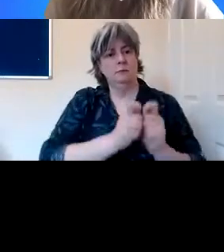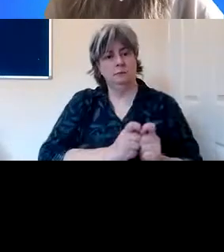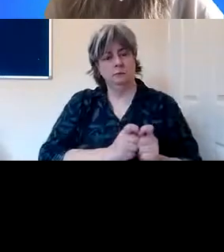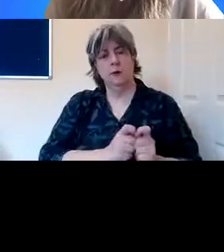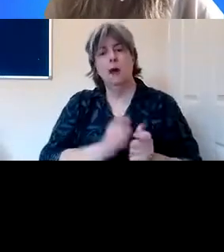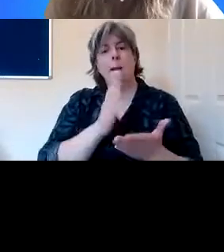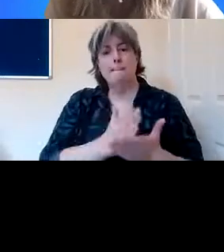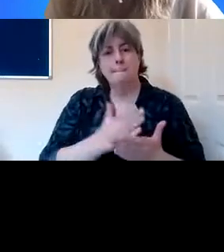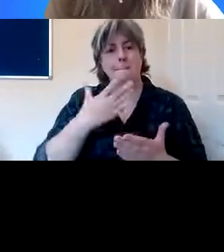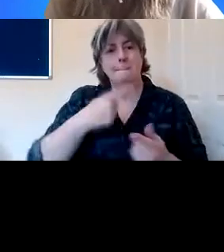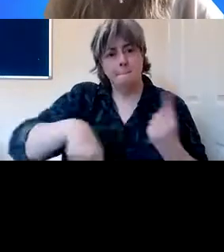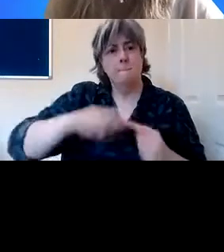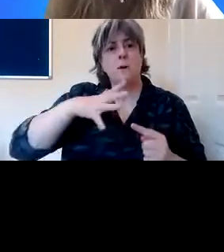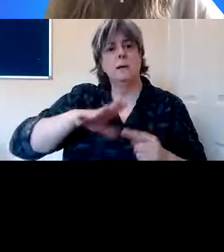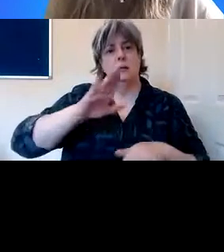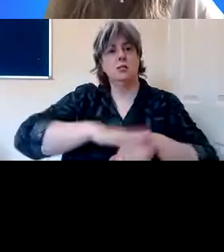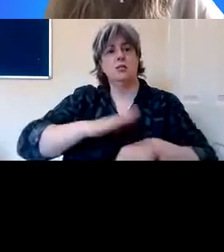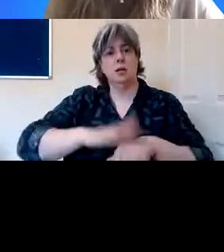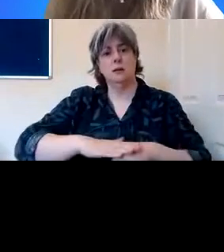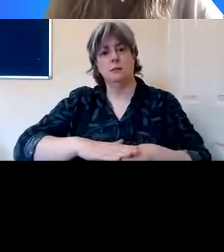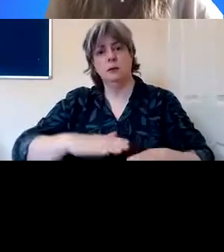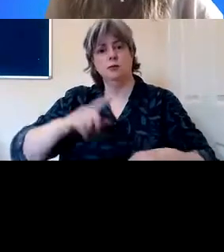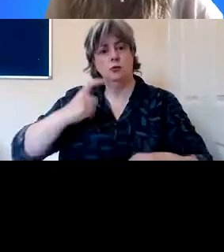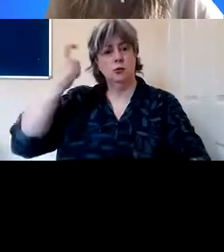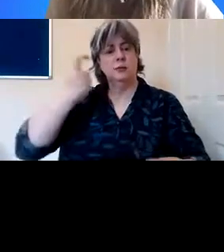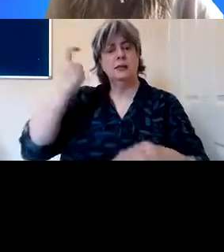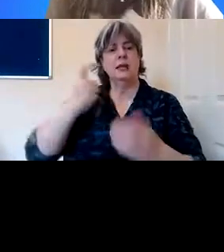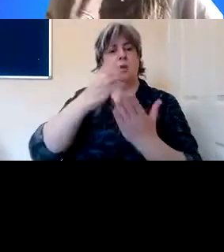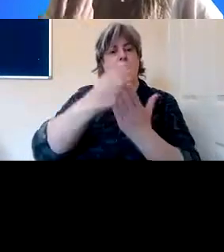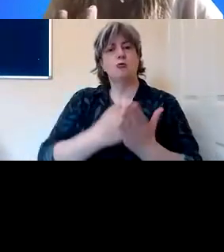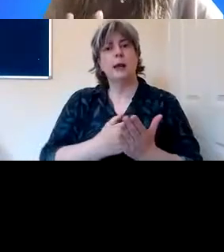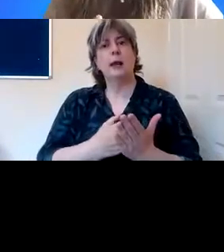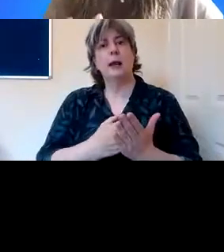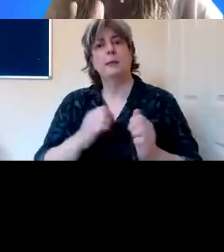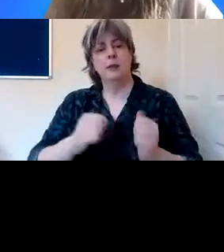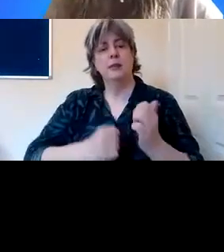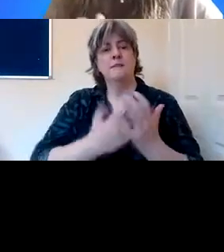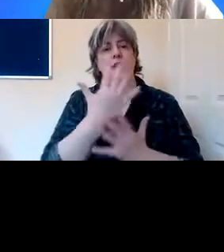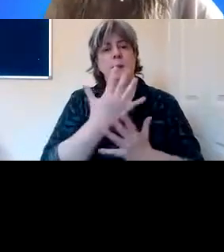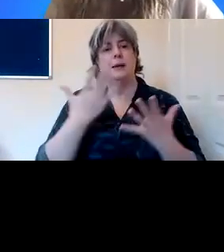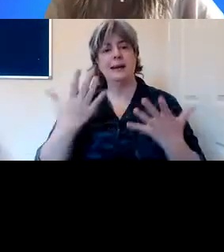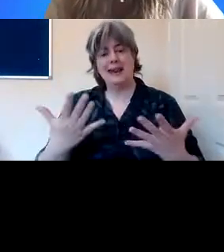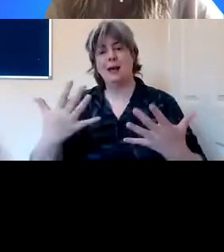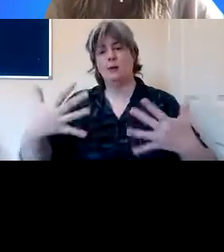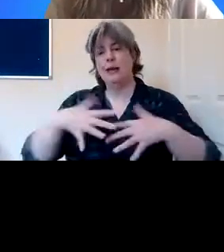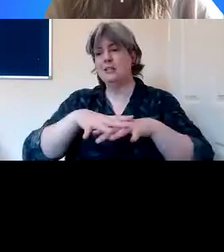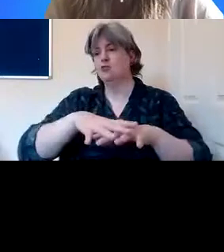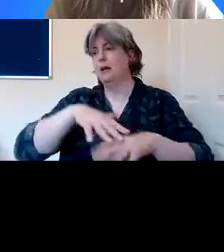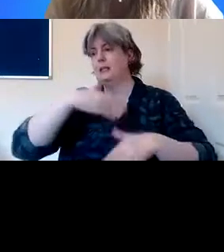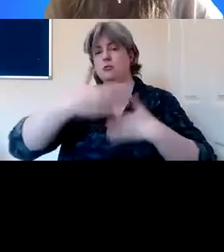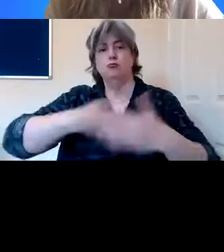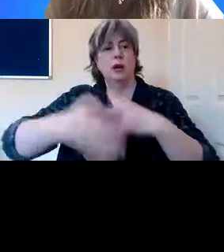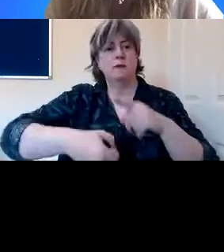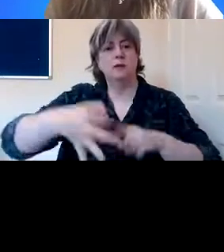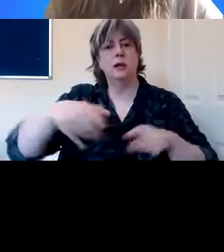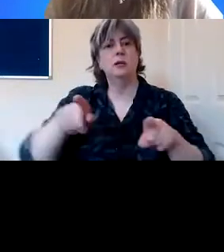time to consider the curriculum, its development, but now it's integrating recovery as well, and we need